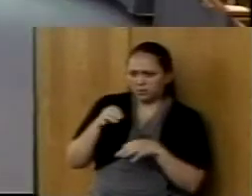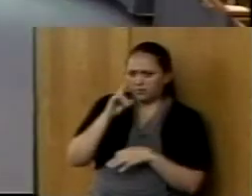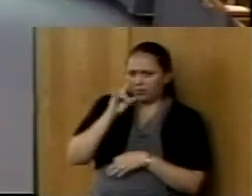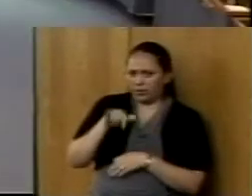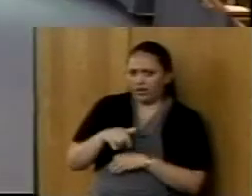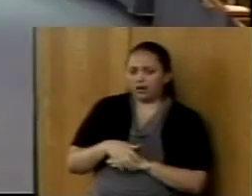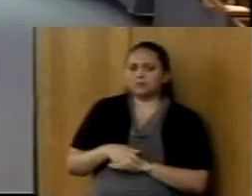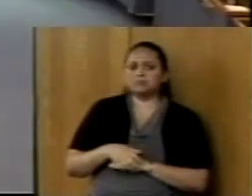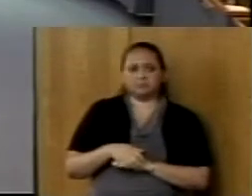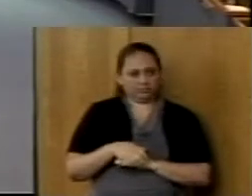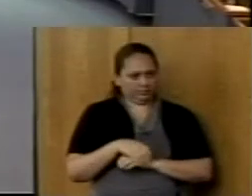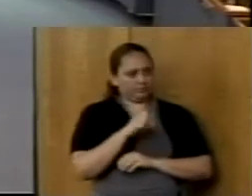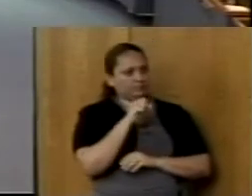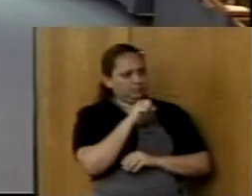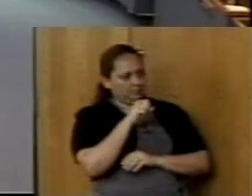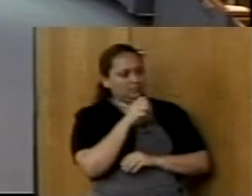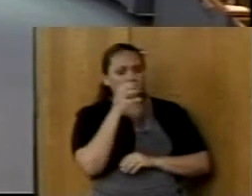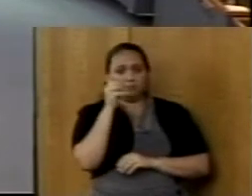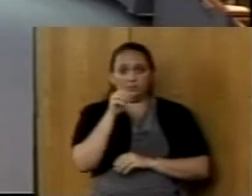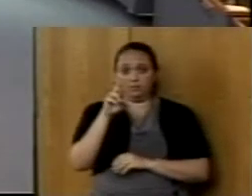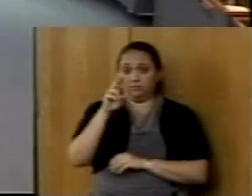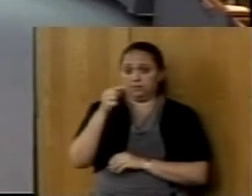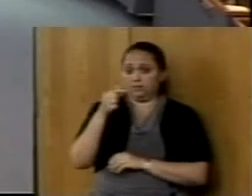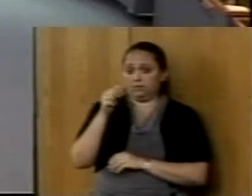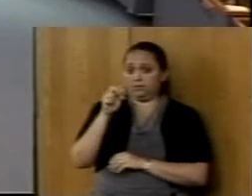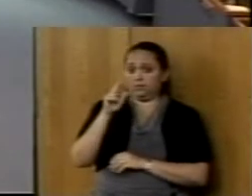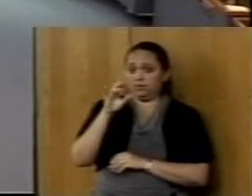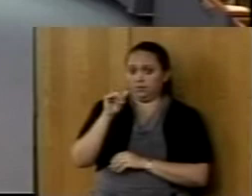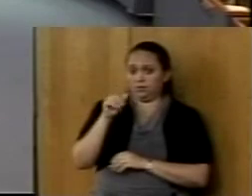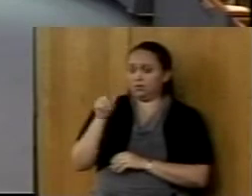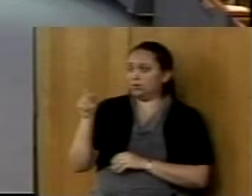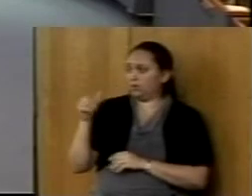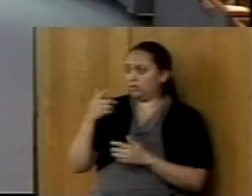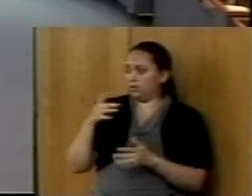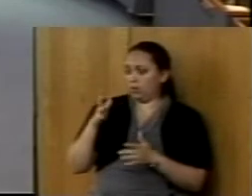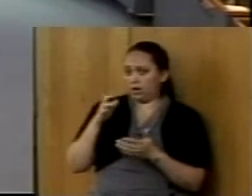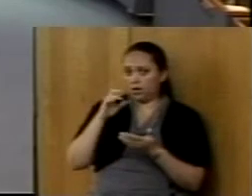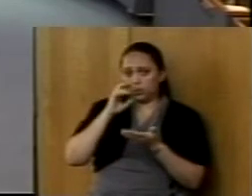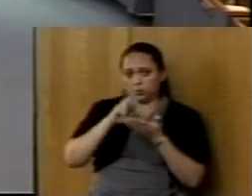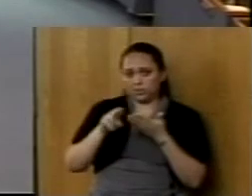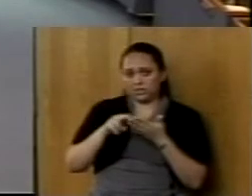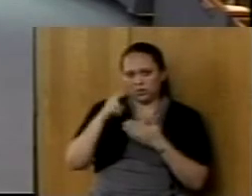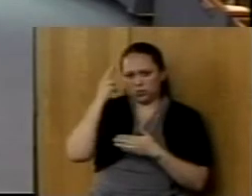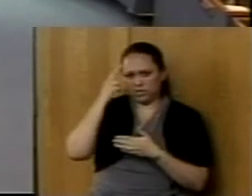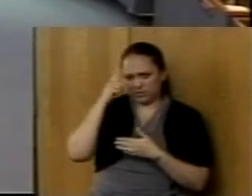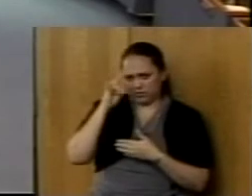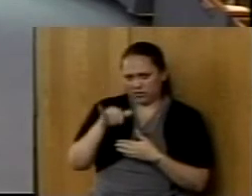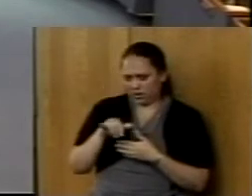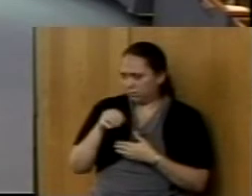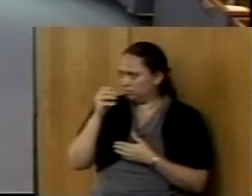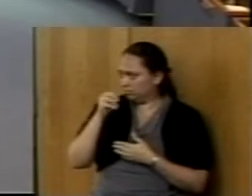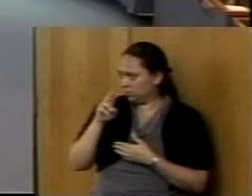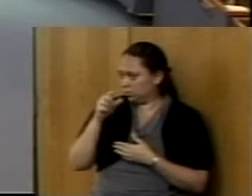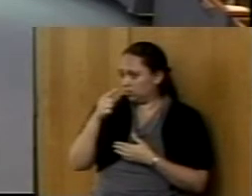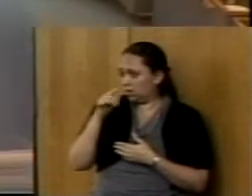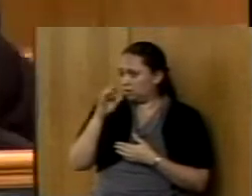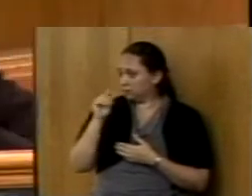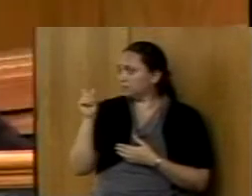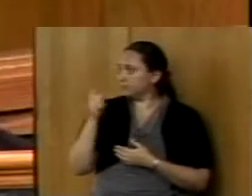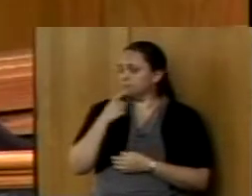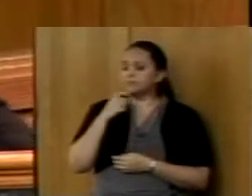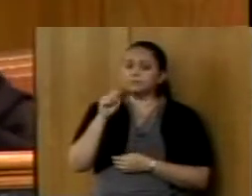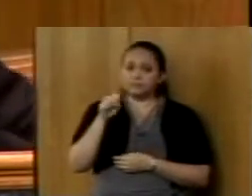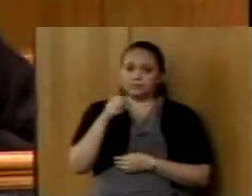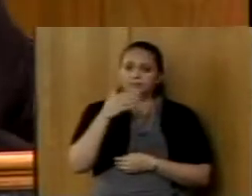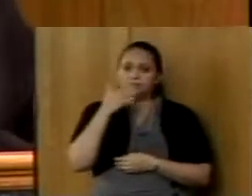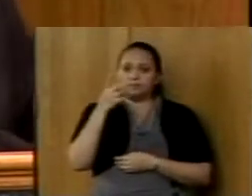ma'am. Mr. Garcia, I think you had already researched the reasons for that. Mr. Garcia? Yes, thank